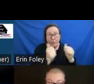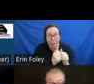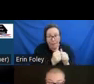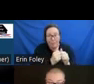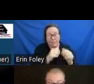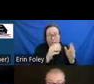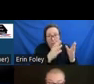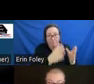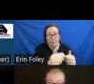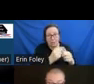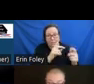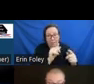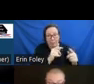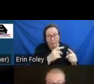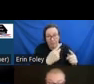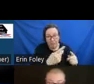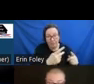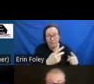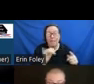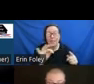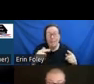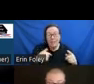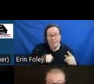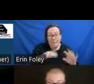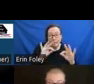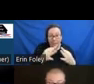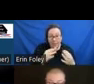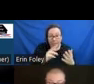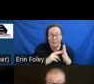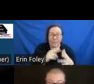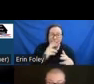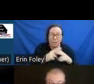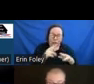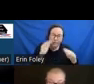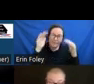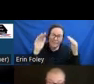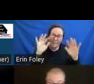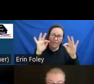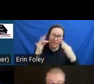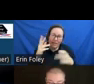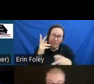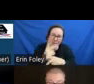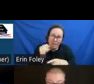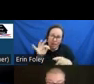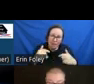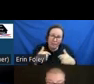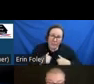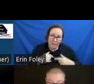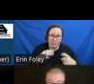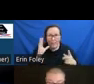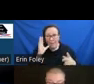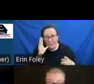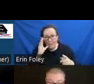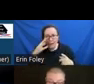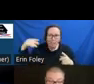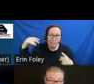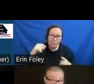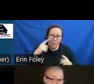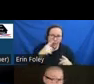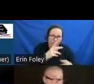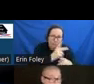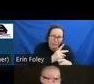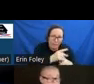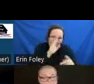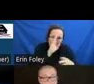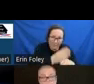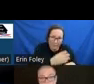if that caregiver is a family member, we call it adult family care. And if that caregiver is not a family member, we call